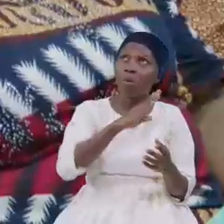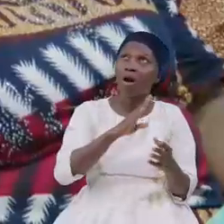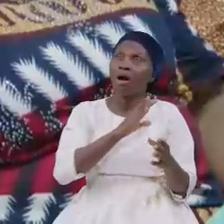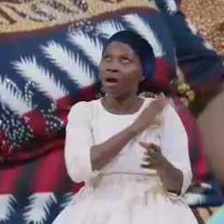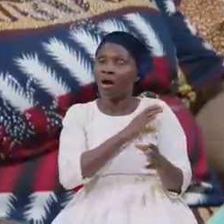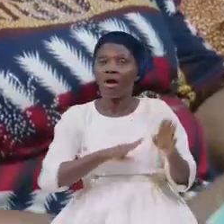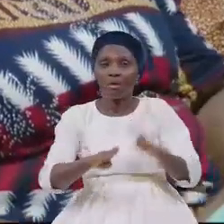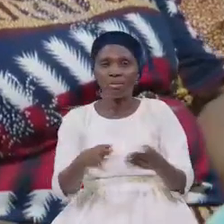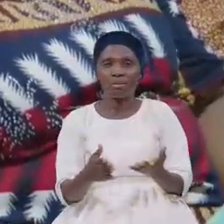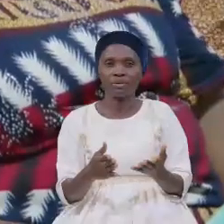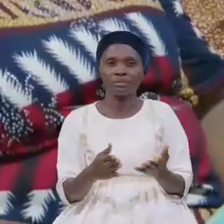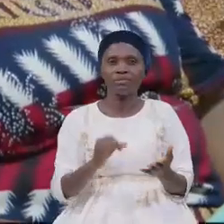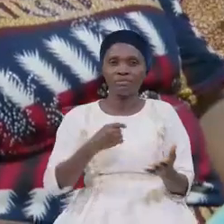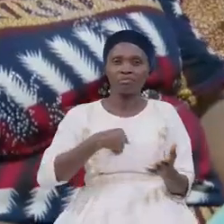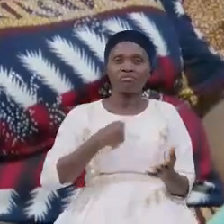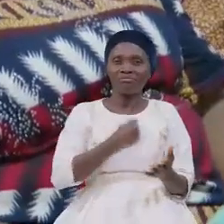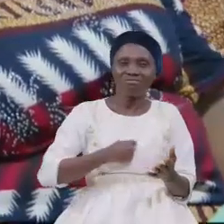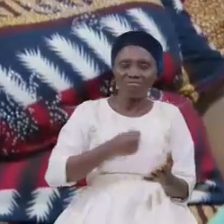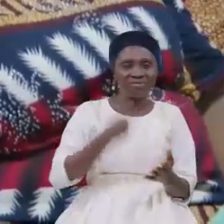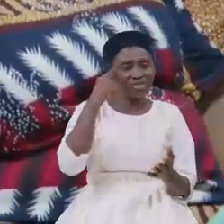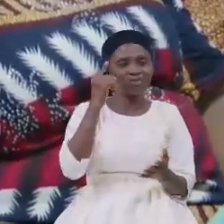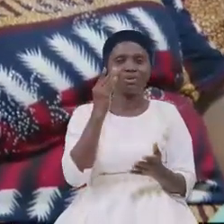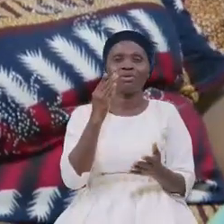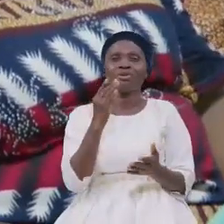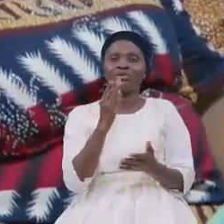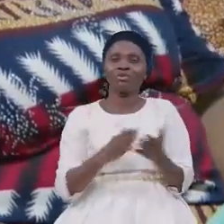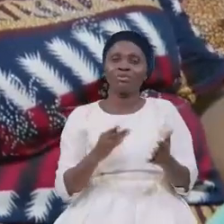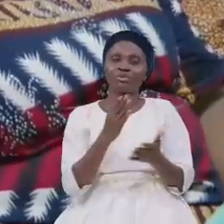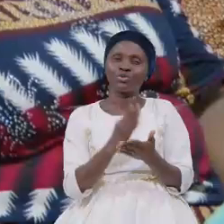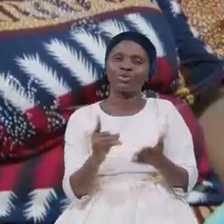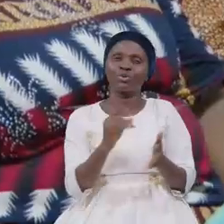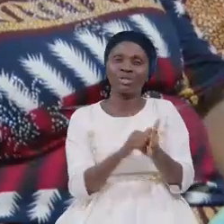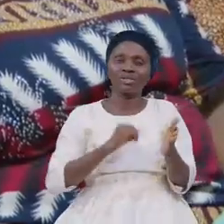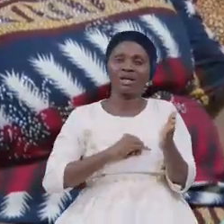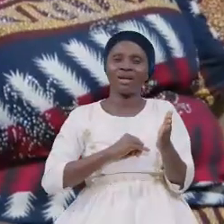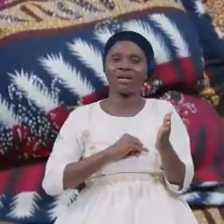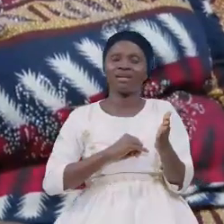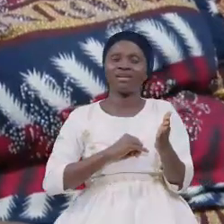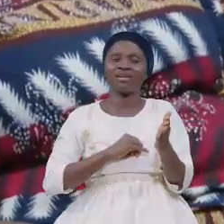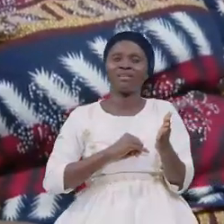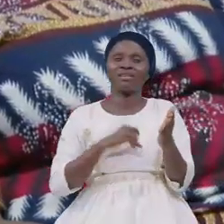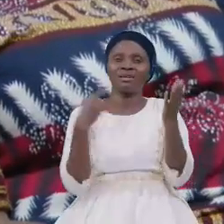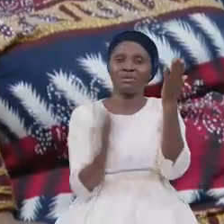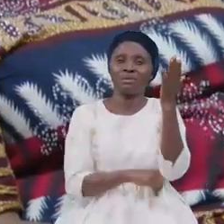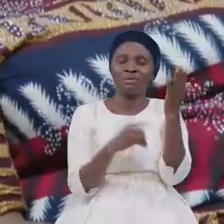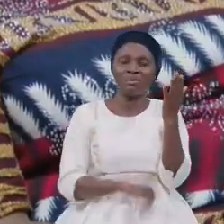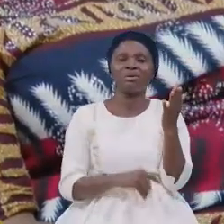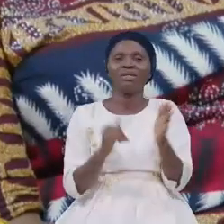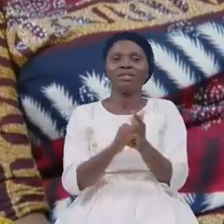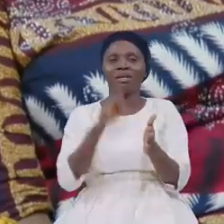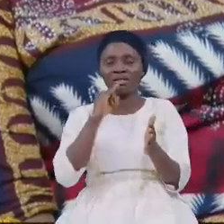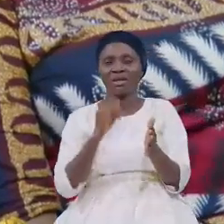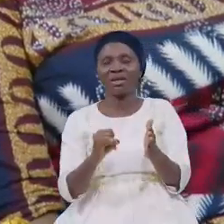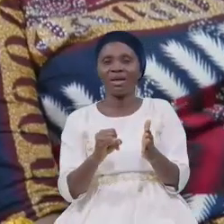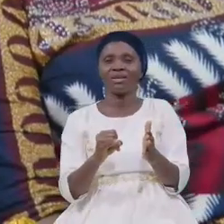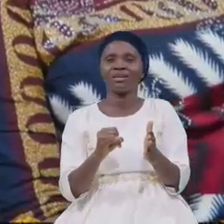my biological son. It's a helper in the house. And I didn't deal well with I'm sorry about that. I'm sorry for my